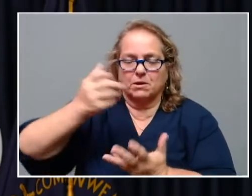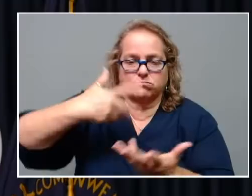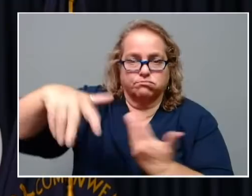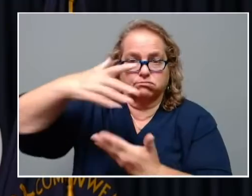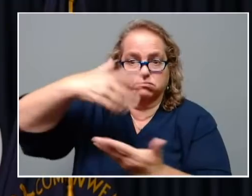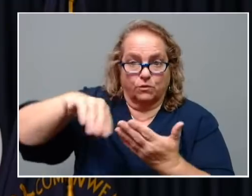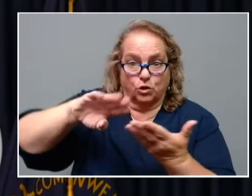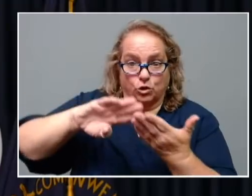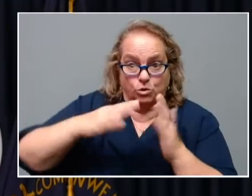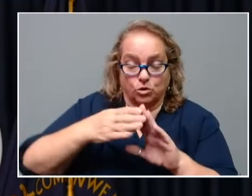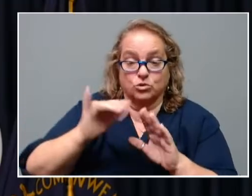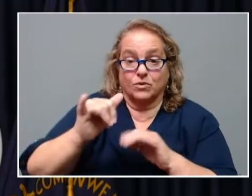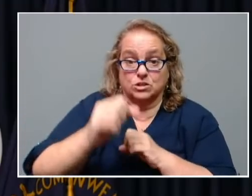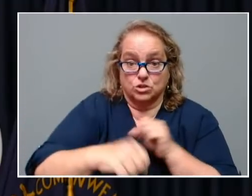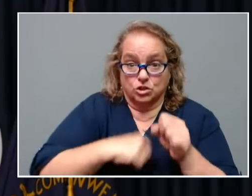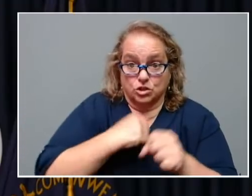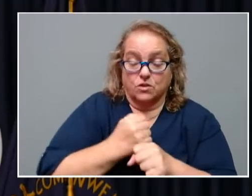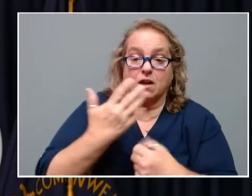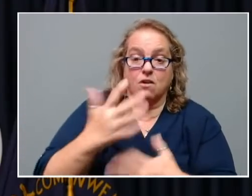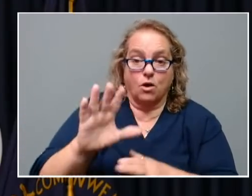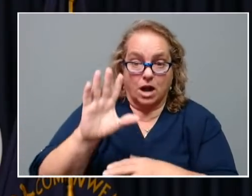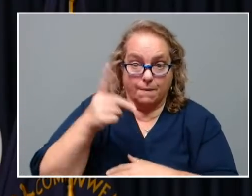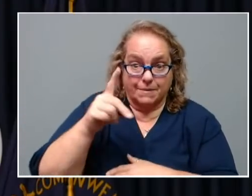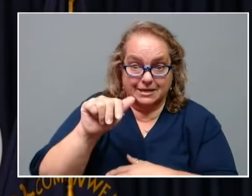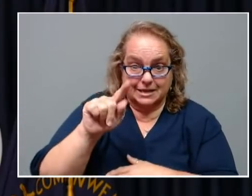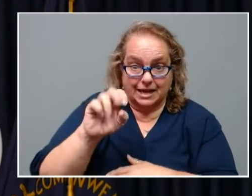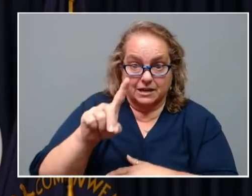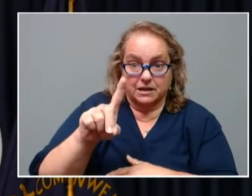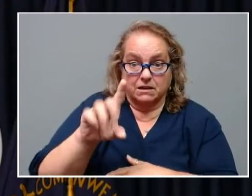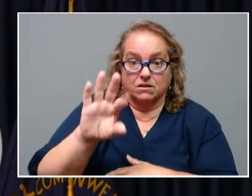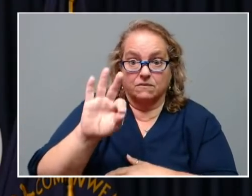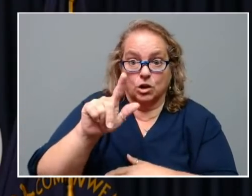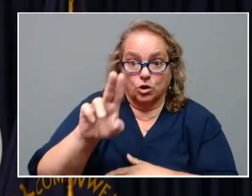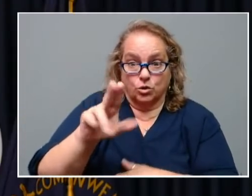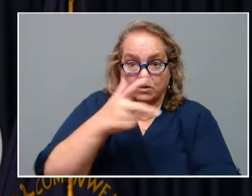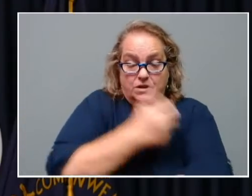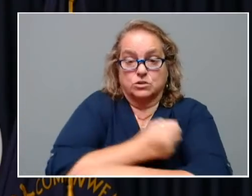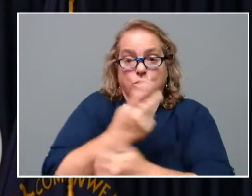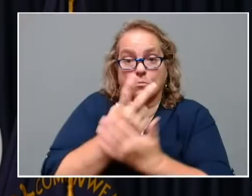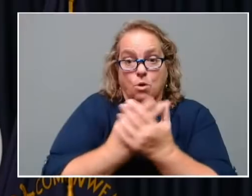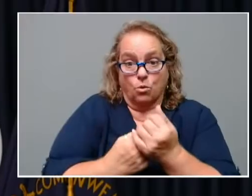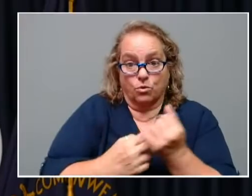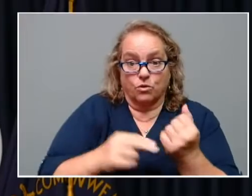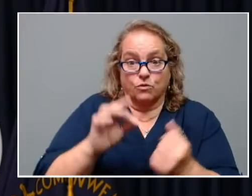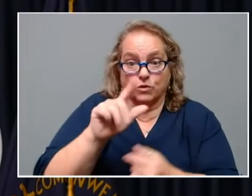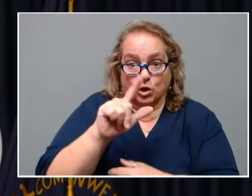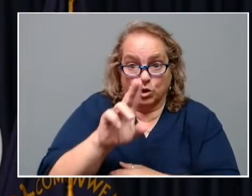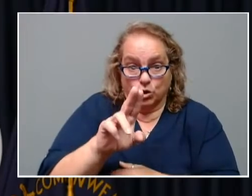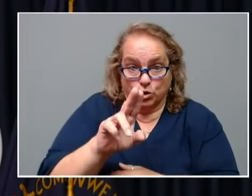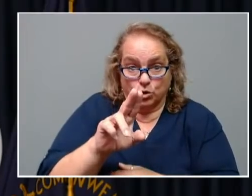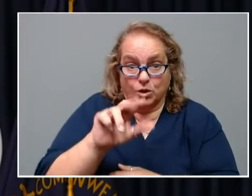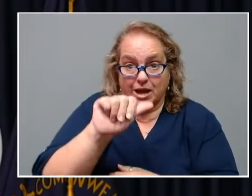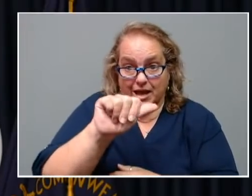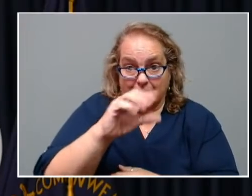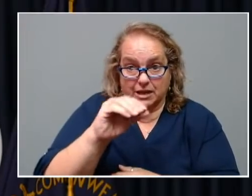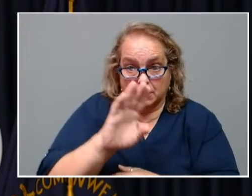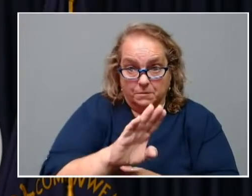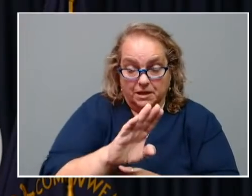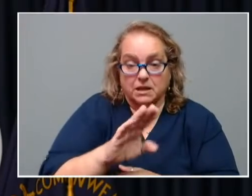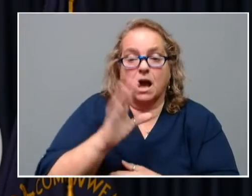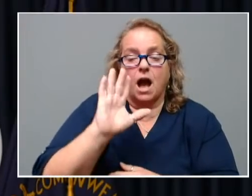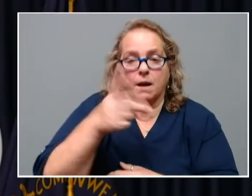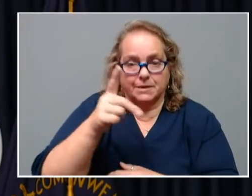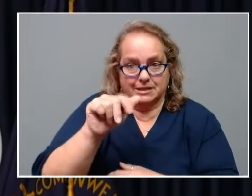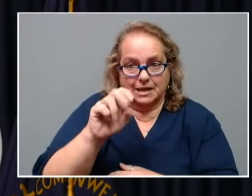they've updated the flu virus like they do other years, and both of the flu A strains, I understand, have been updated. The vaccine is